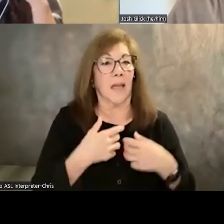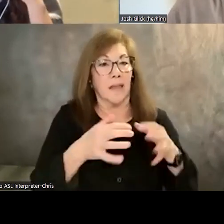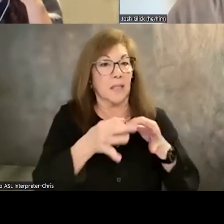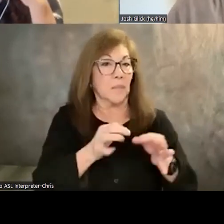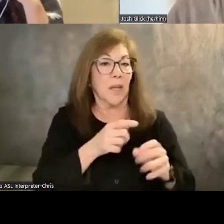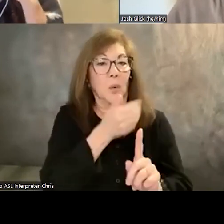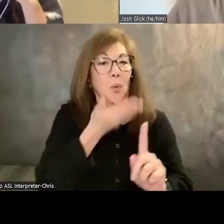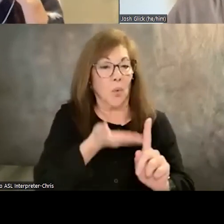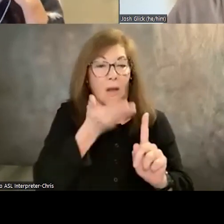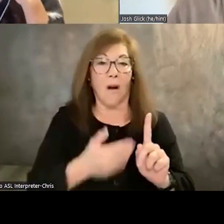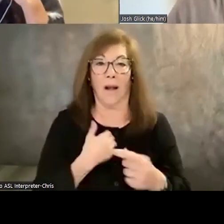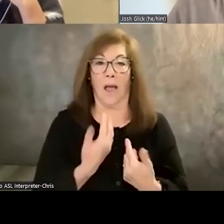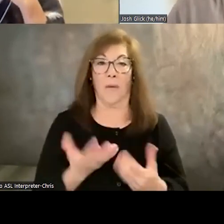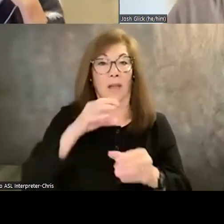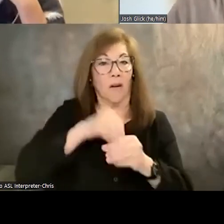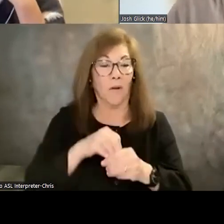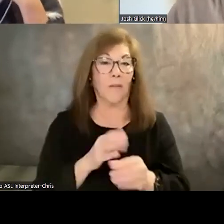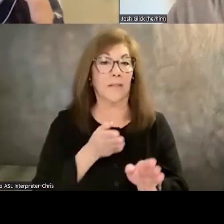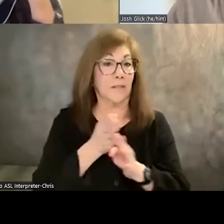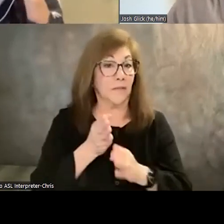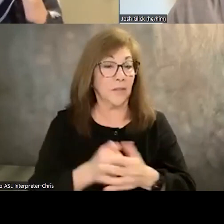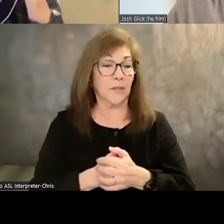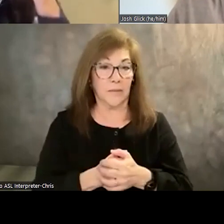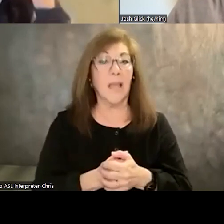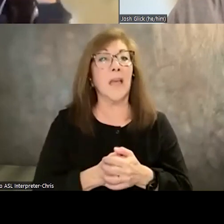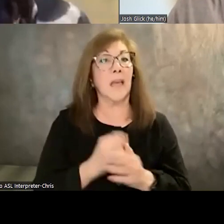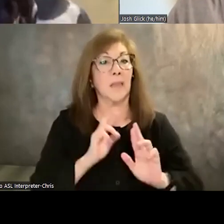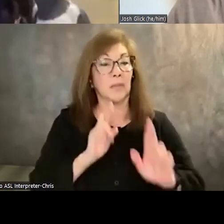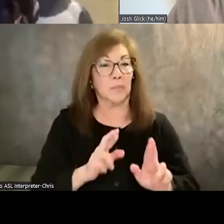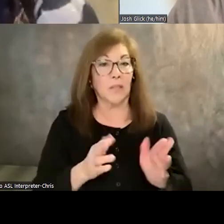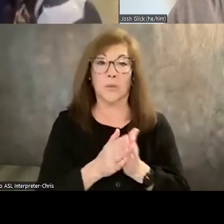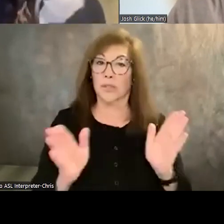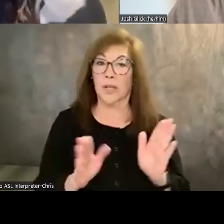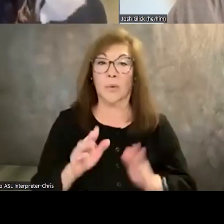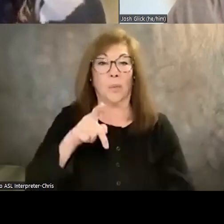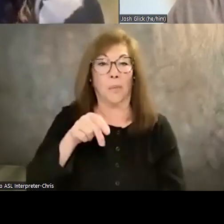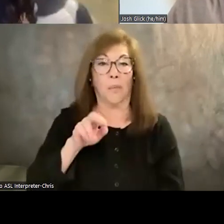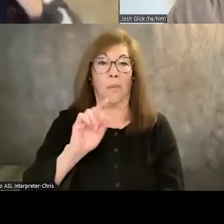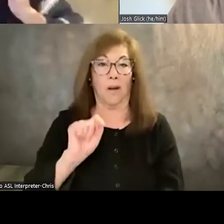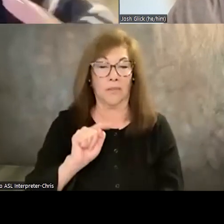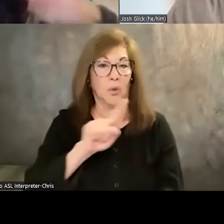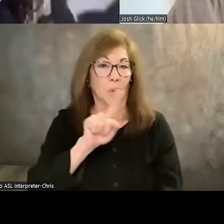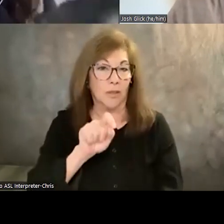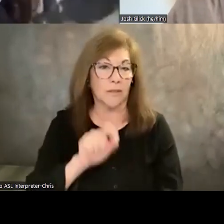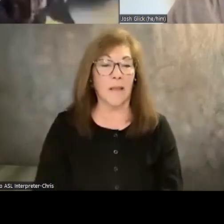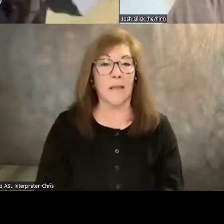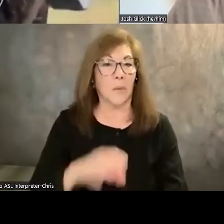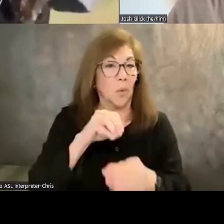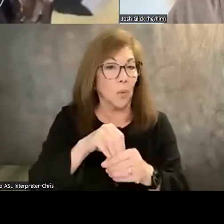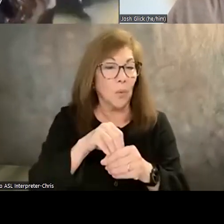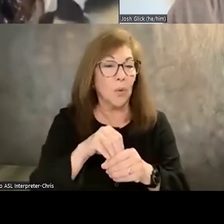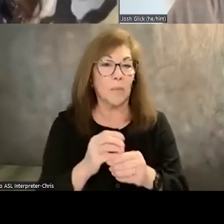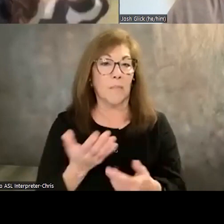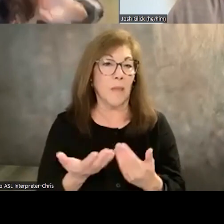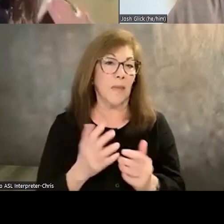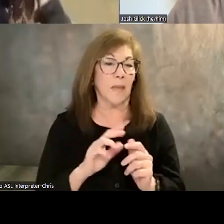and how they got into this field. They're then going to respond to a general prompt that will include perhaps a